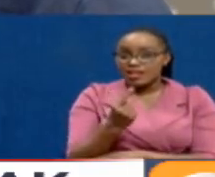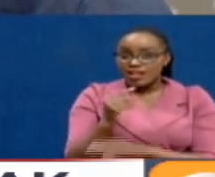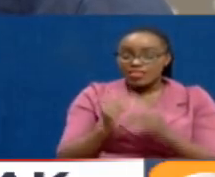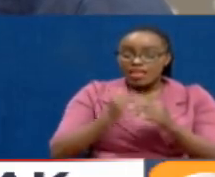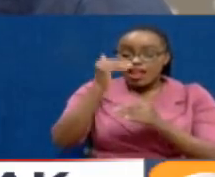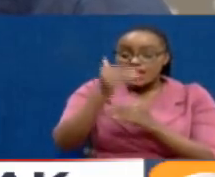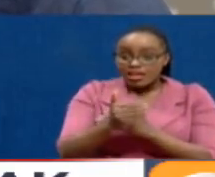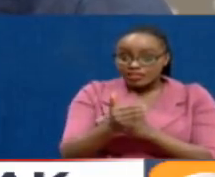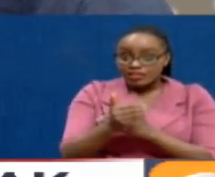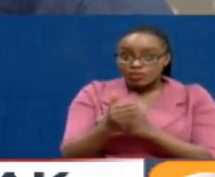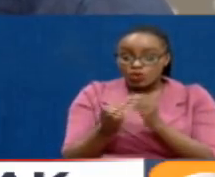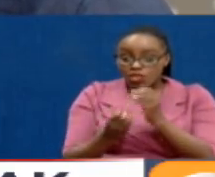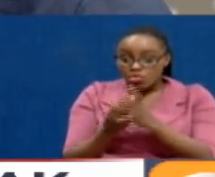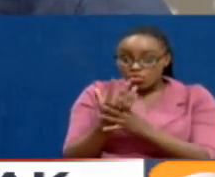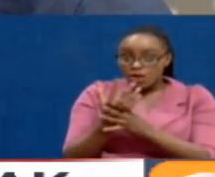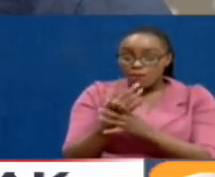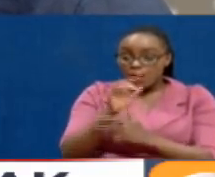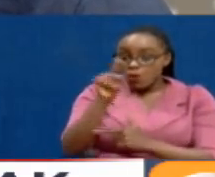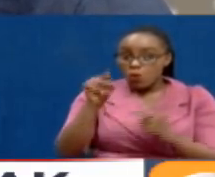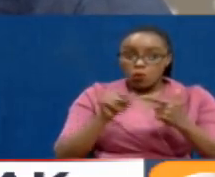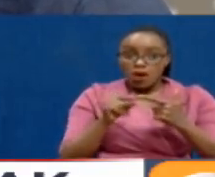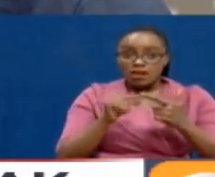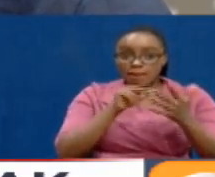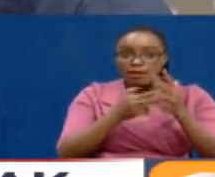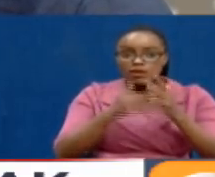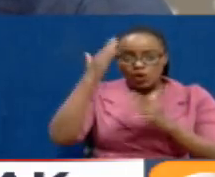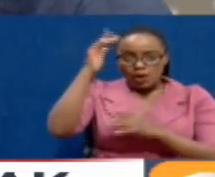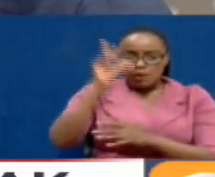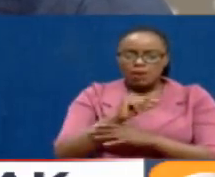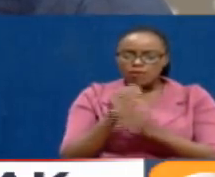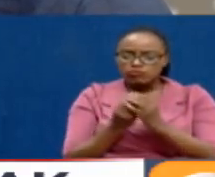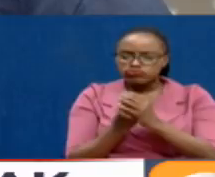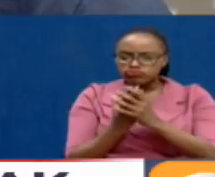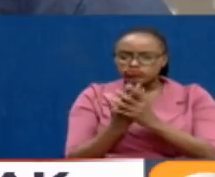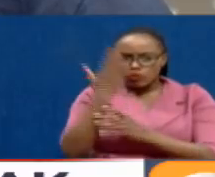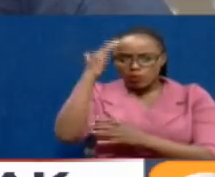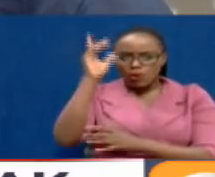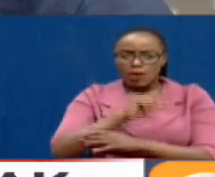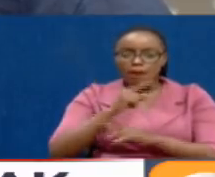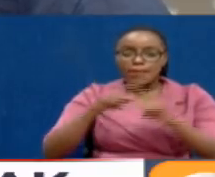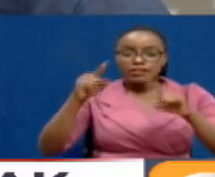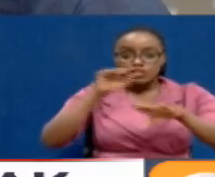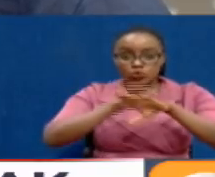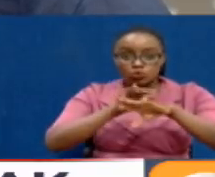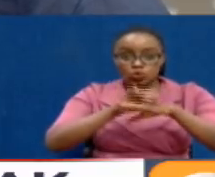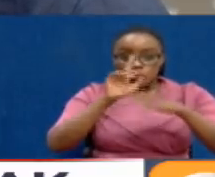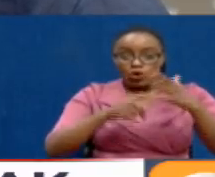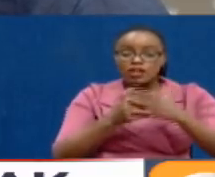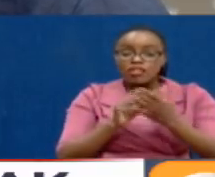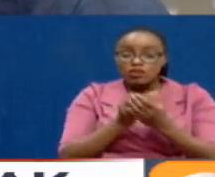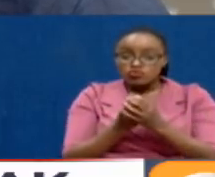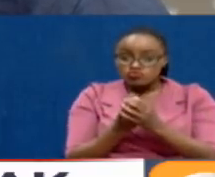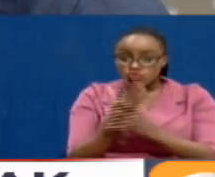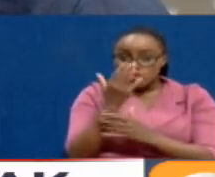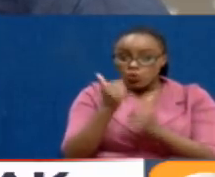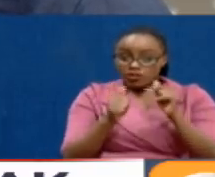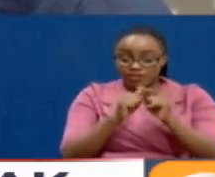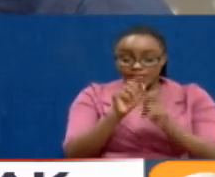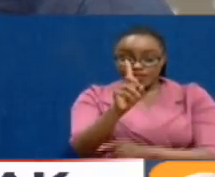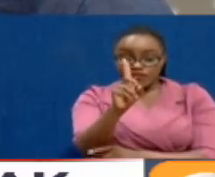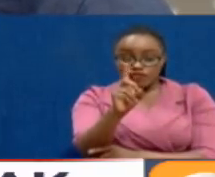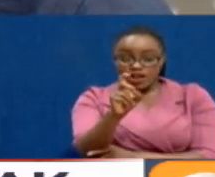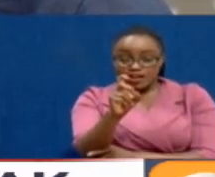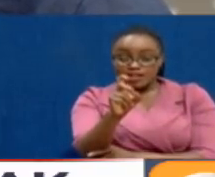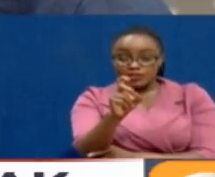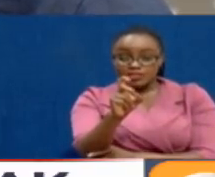next mutation will be, but we know it will happen. So we know it's mutated. Yes, this we know for sure. But the good thing is that most of the mutations actually make the viruses